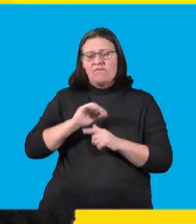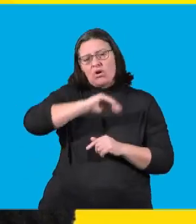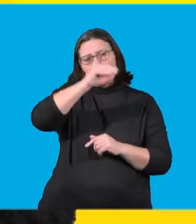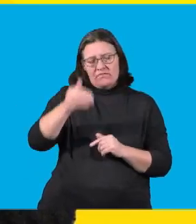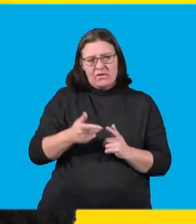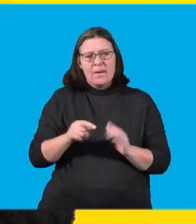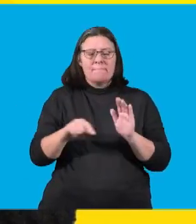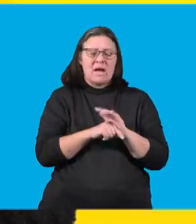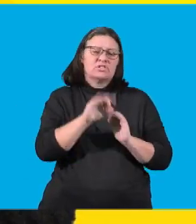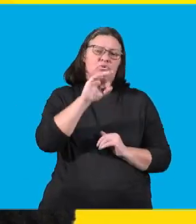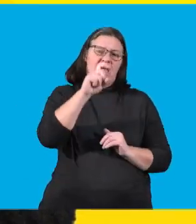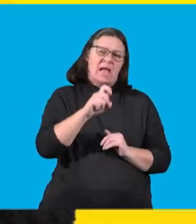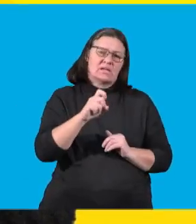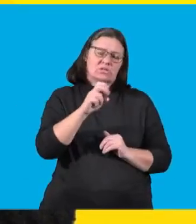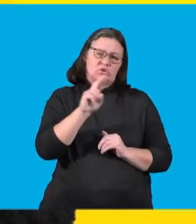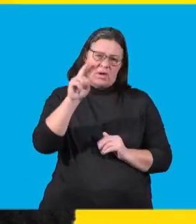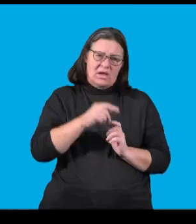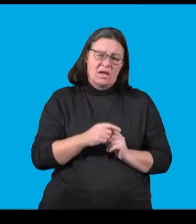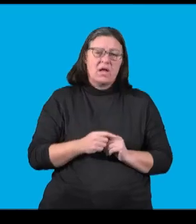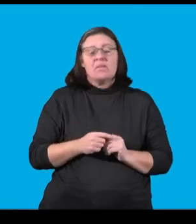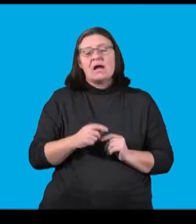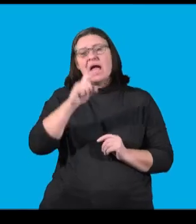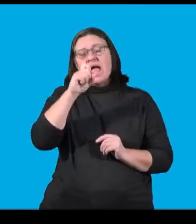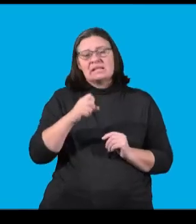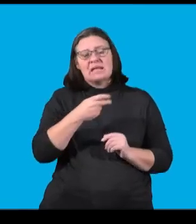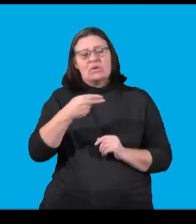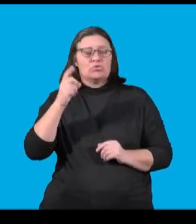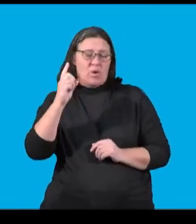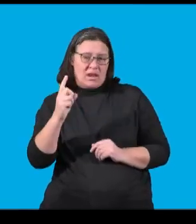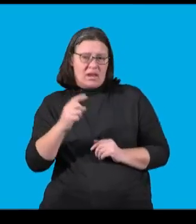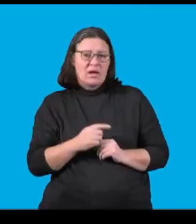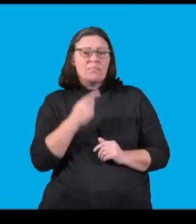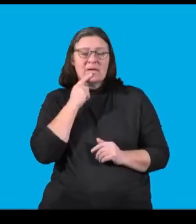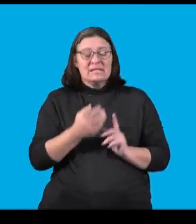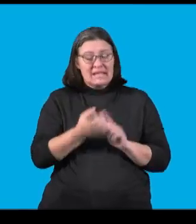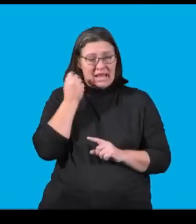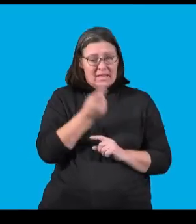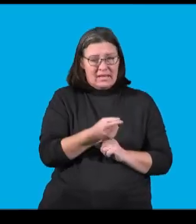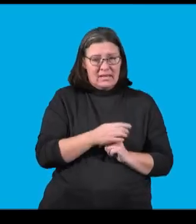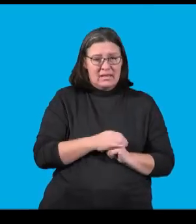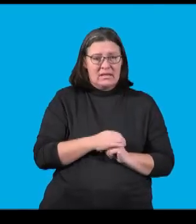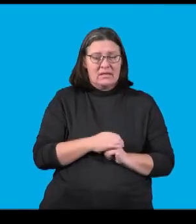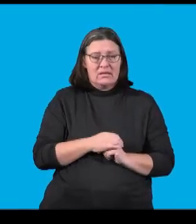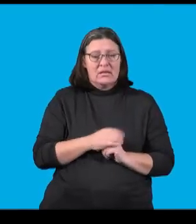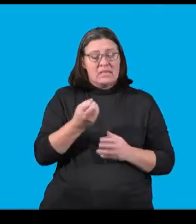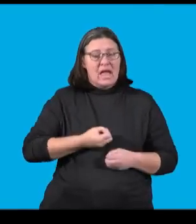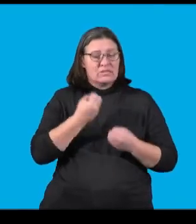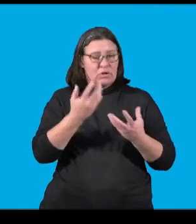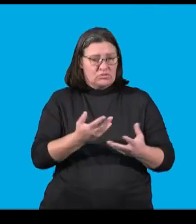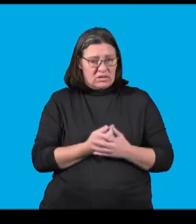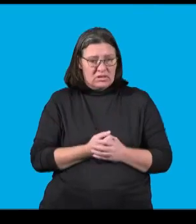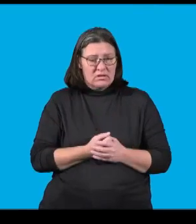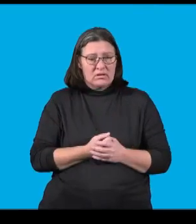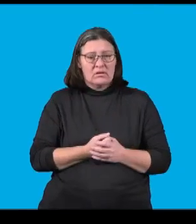the gradient of this curve, minus 3x squared, at the point x is equal to 1. All I do is I simply take